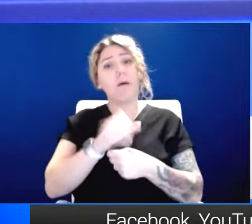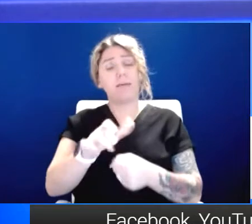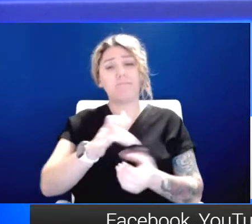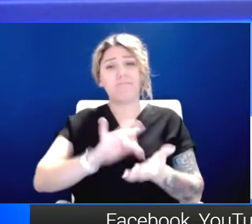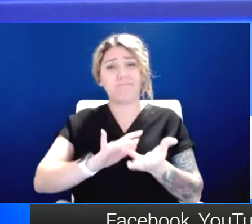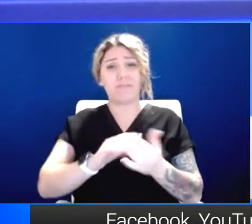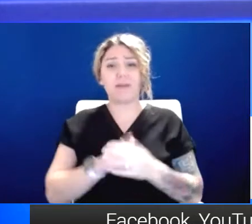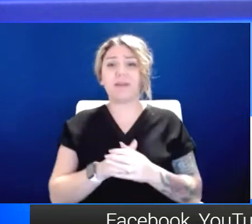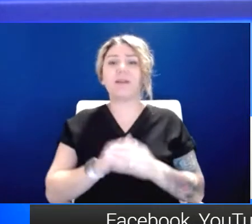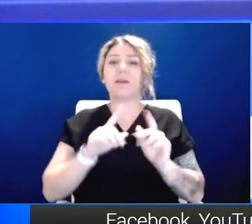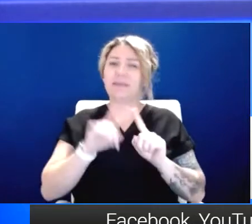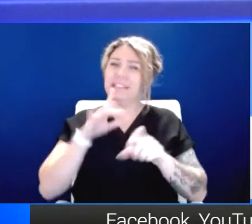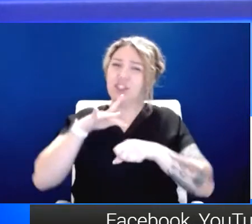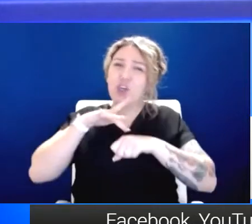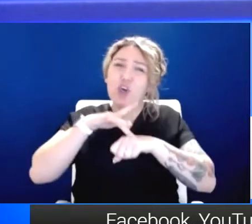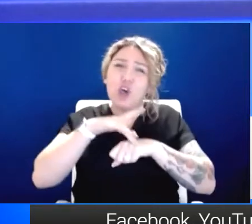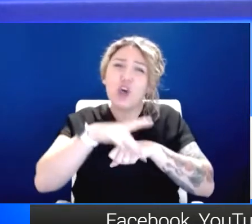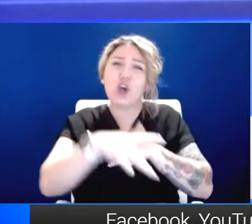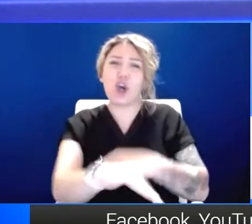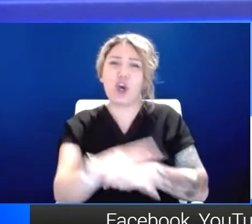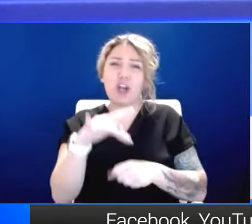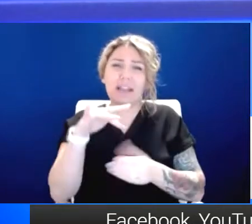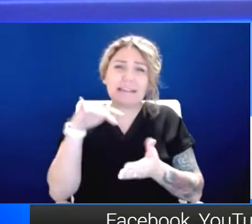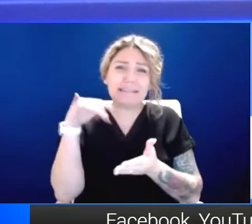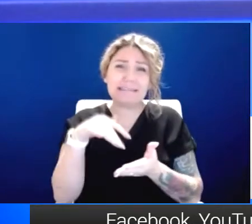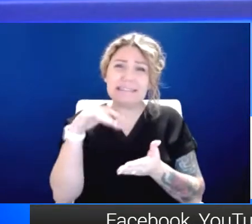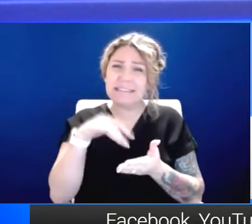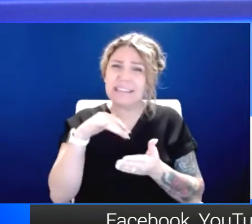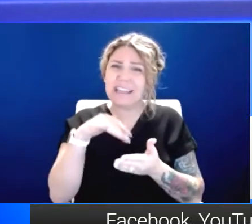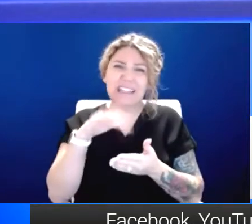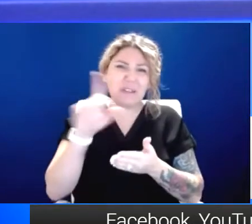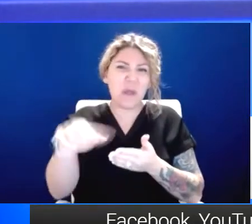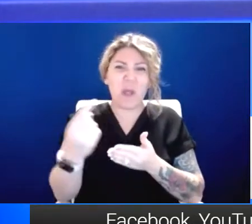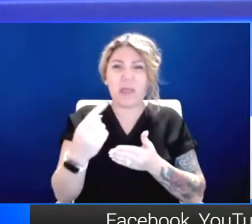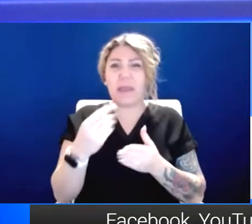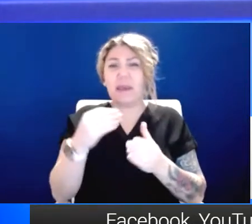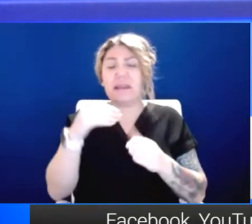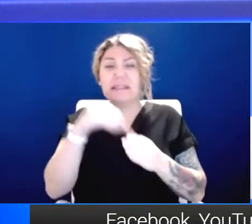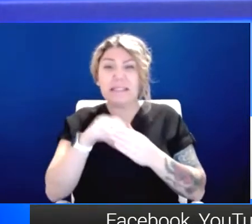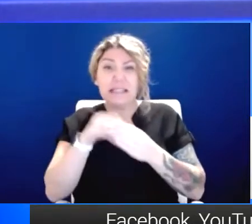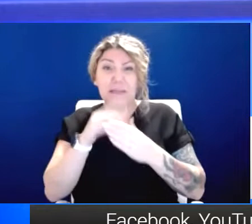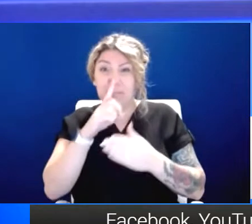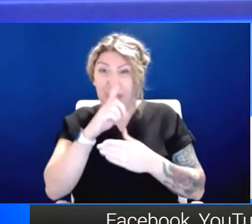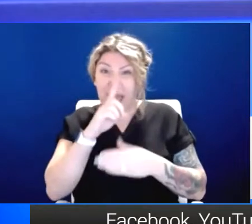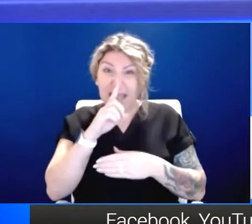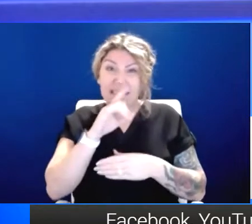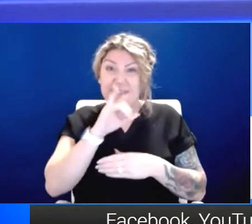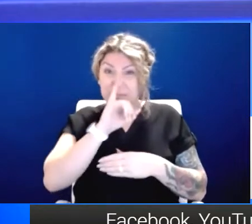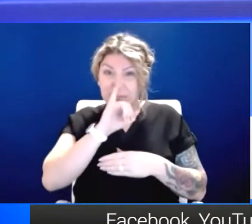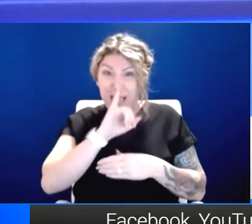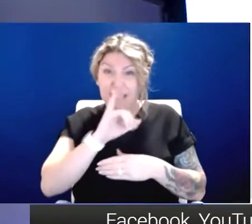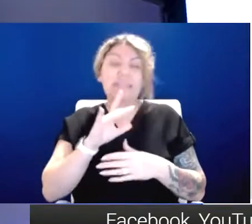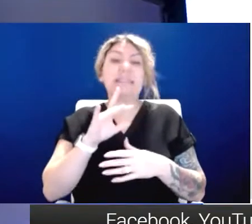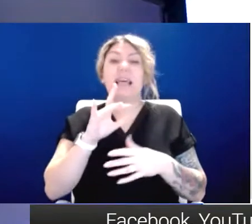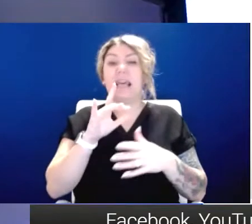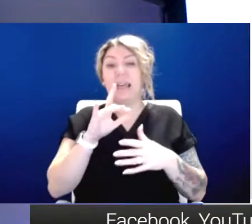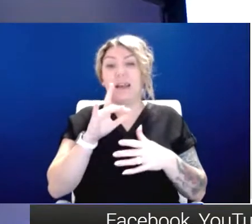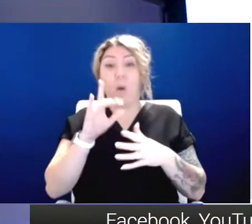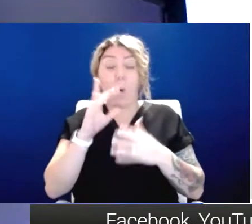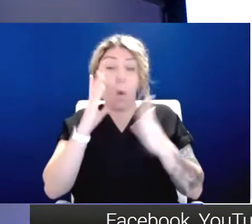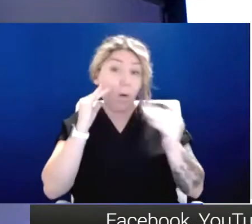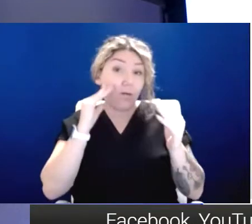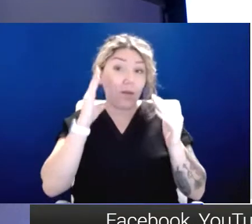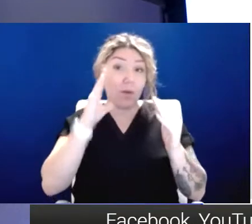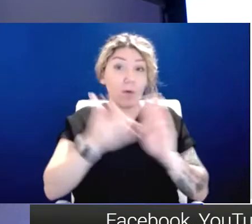very early. The initial studies have only been in mice, but hopefully someday that may actually become a reality. All right, and tell us about the